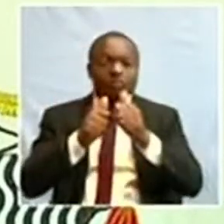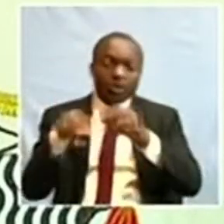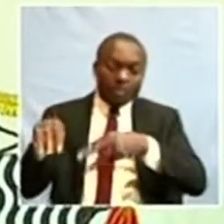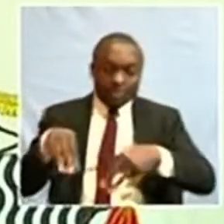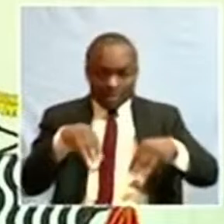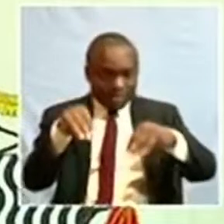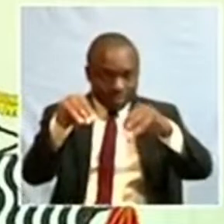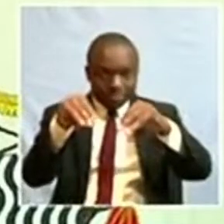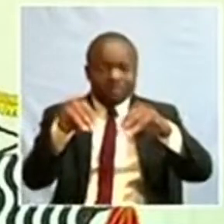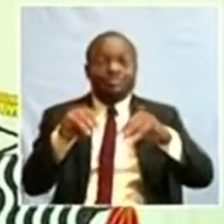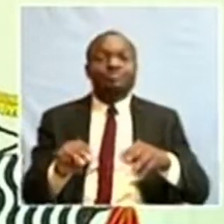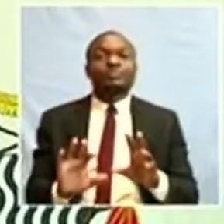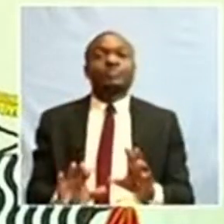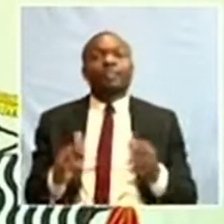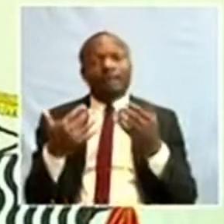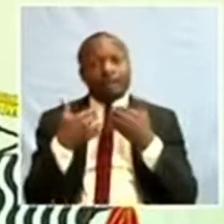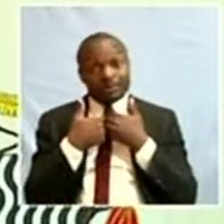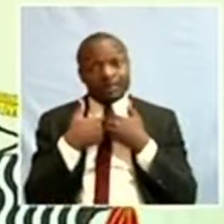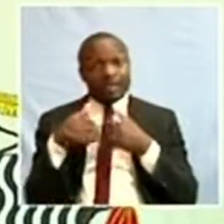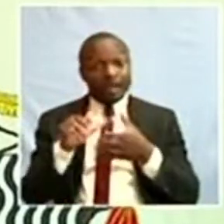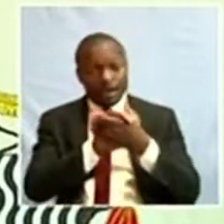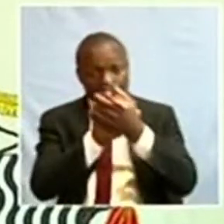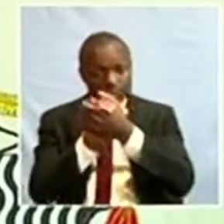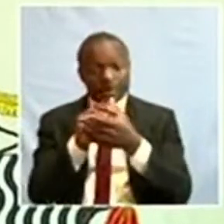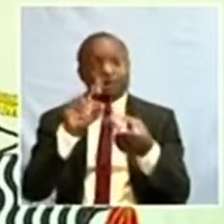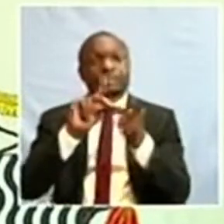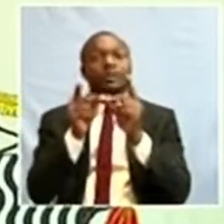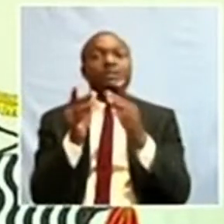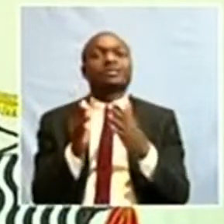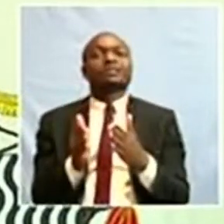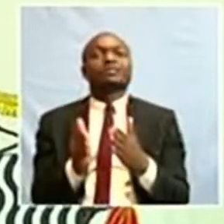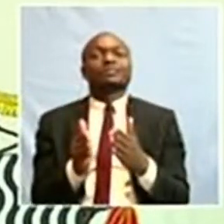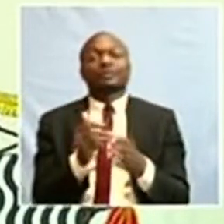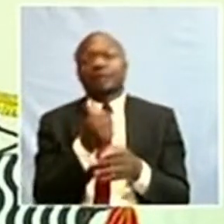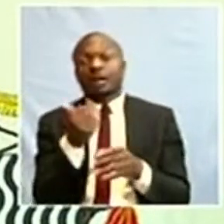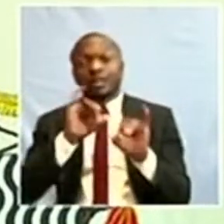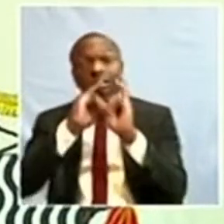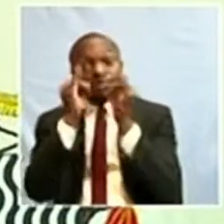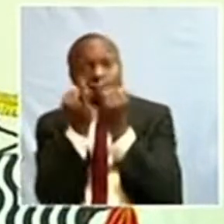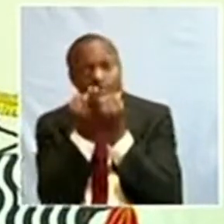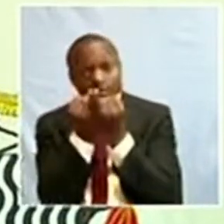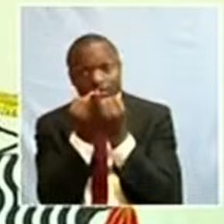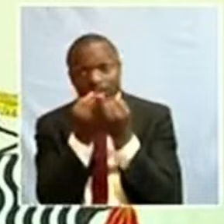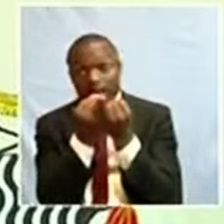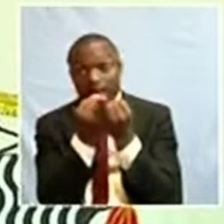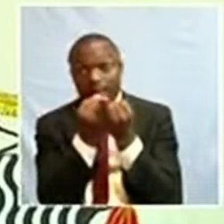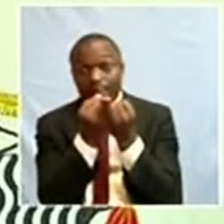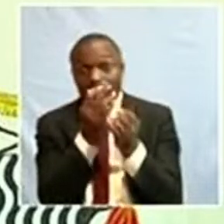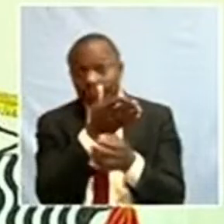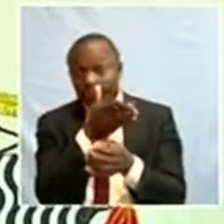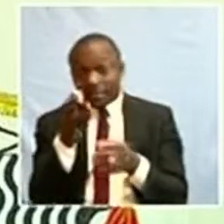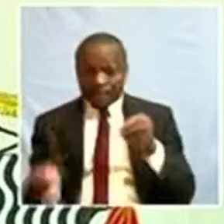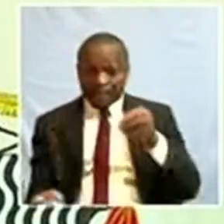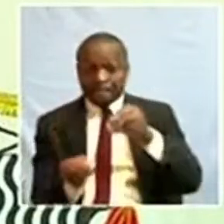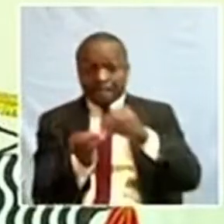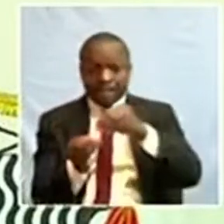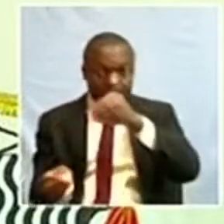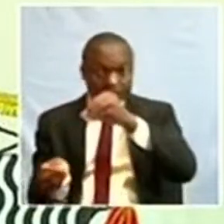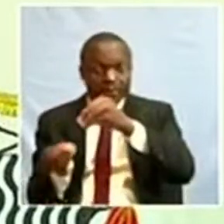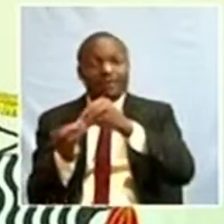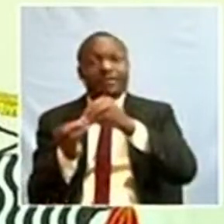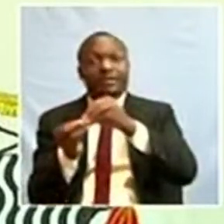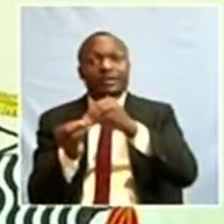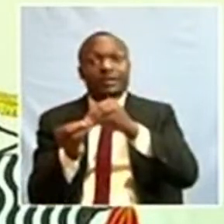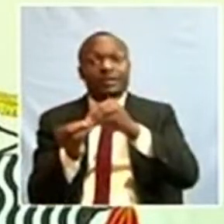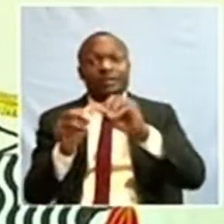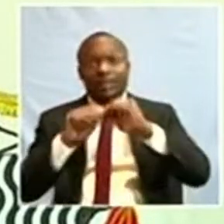methodologies. Then we also have our cooperating partners, other institutions like the affiliated institutions that Mr. Monje